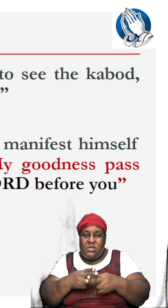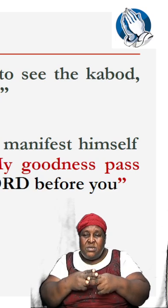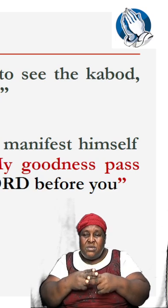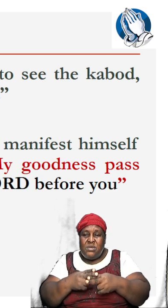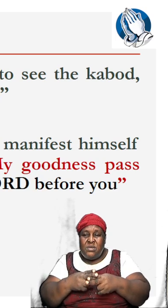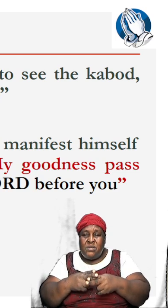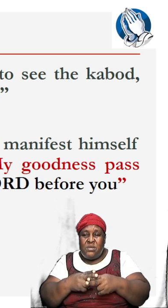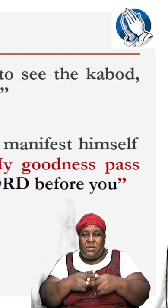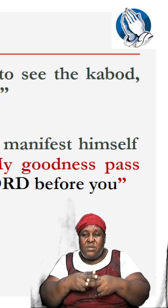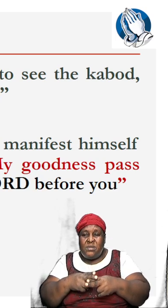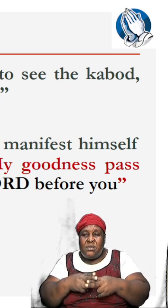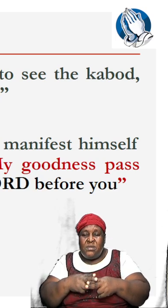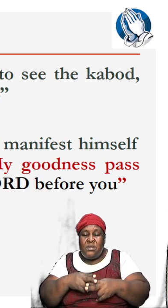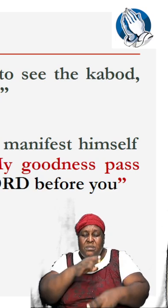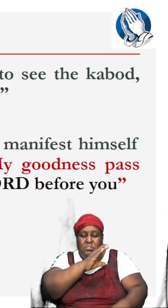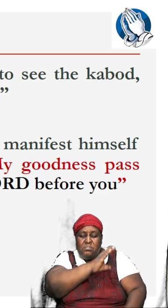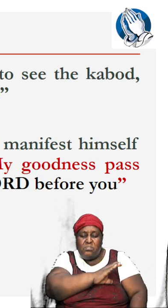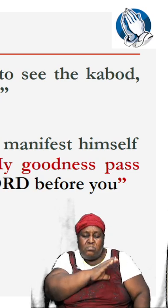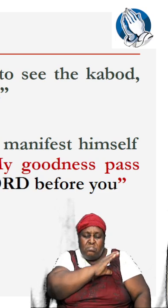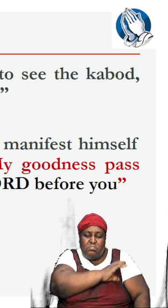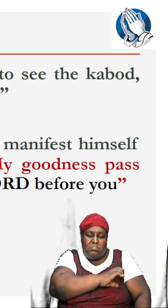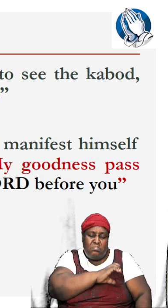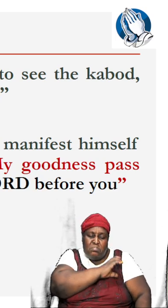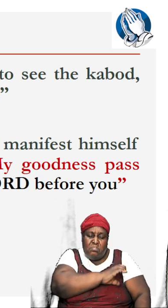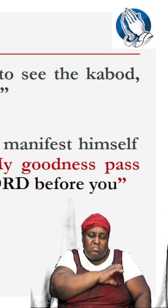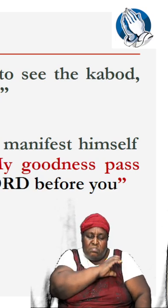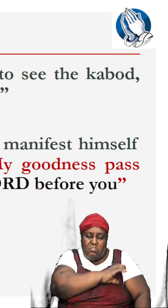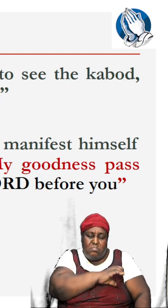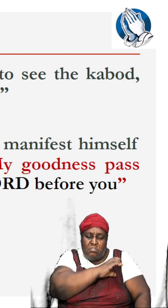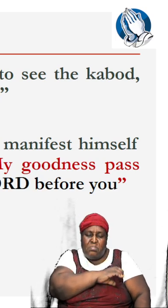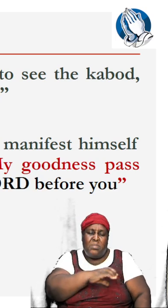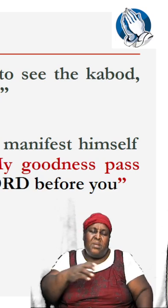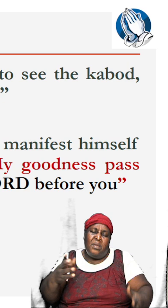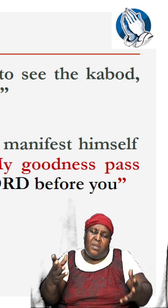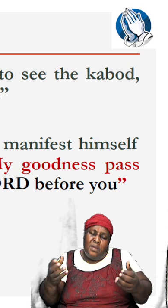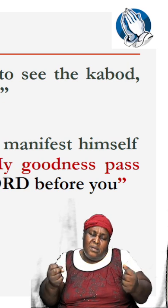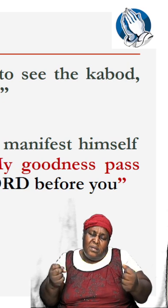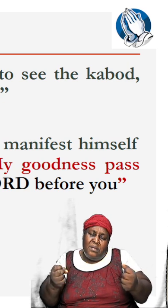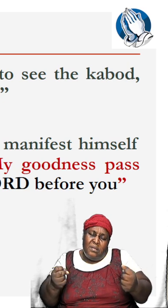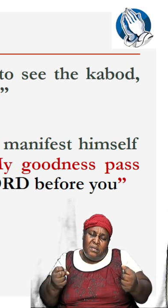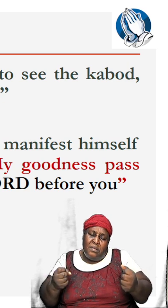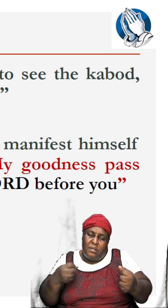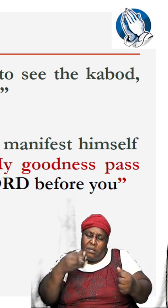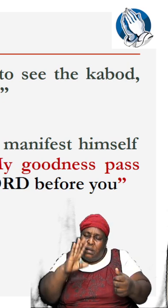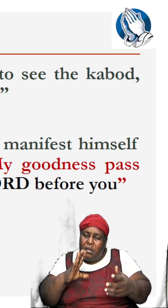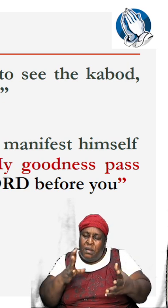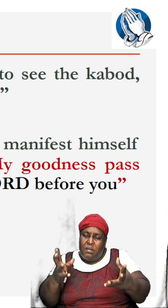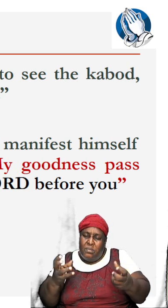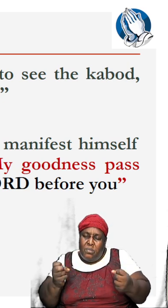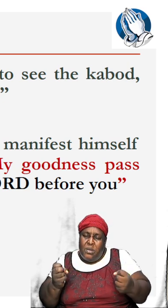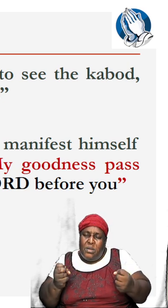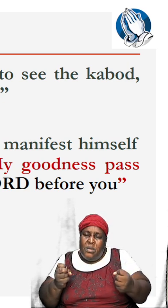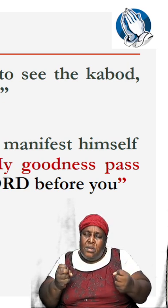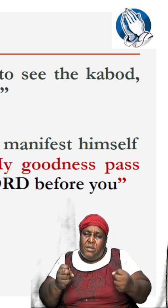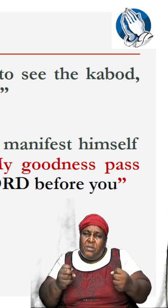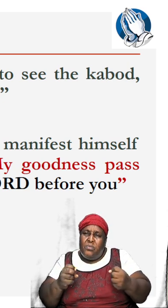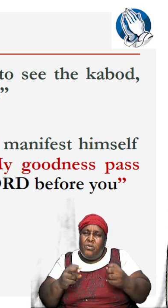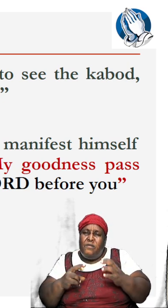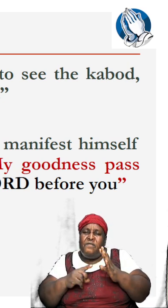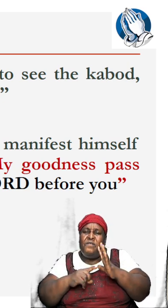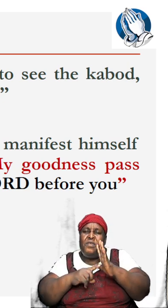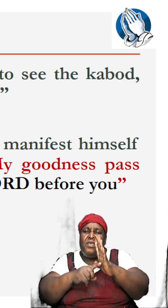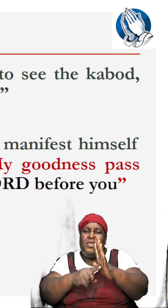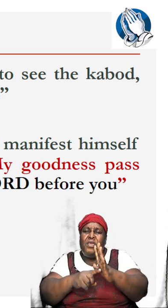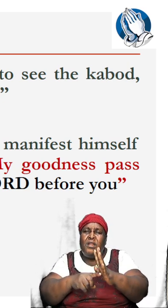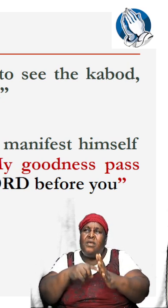his actual character. God was promising to reveal his character to Moses. Not just literally that you know